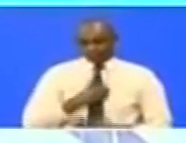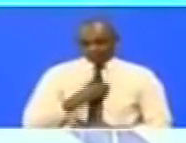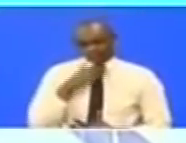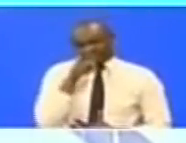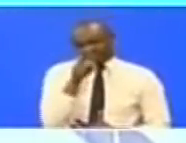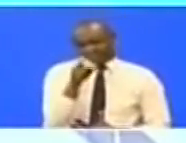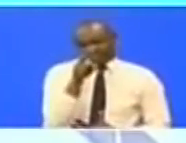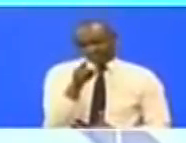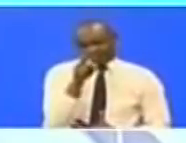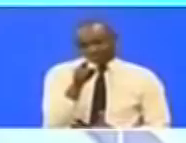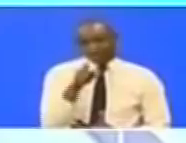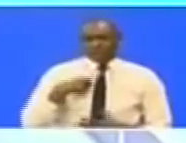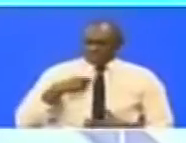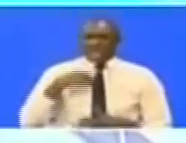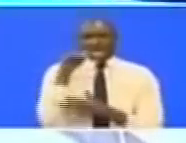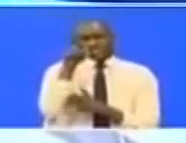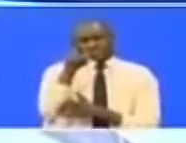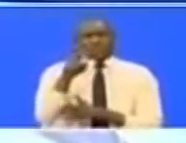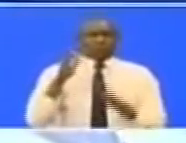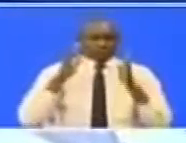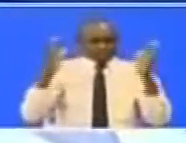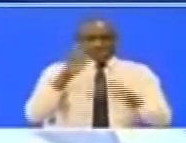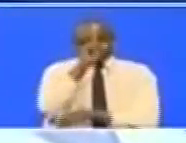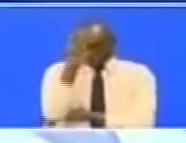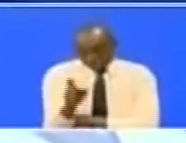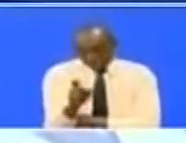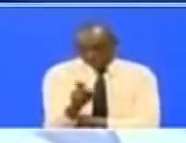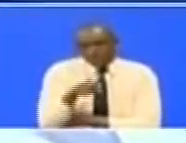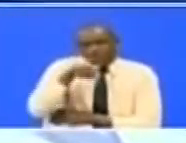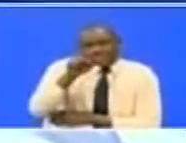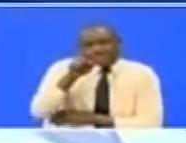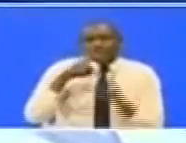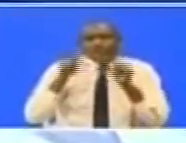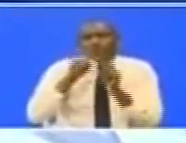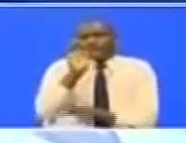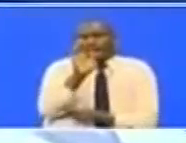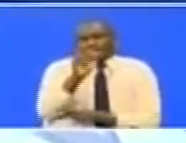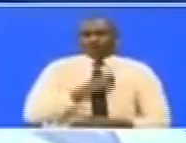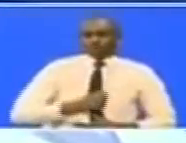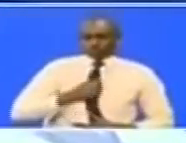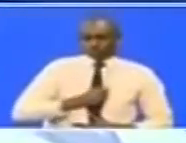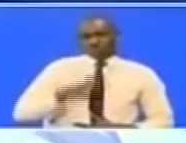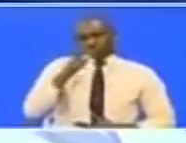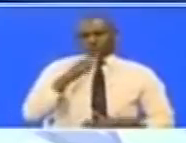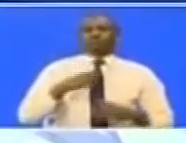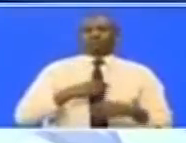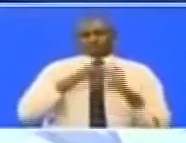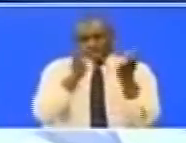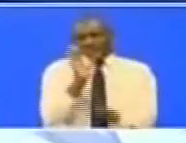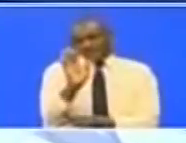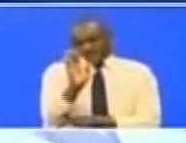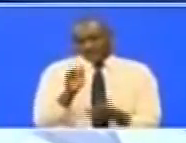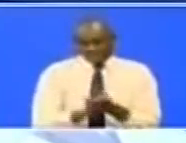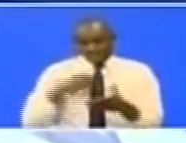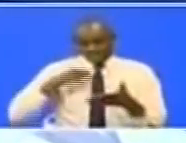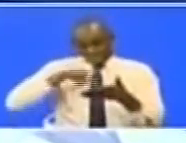Darwesh. And we were asking you on our big question to what is your message of condolence to Ahmed Darwesh. Let me sample a